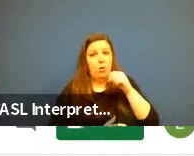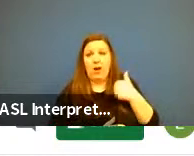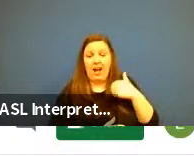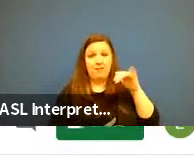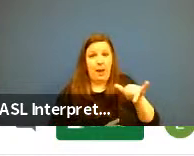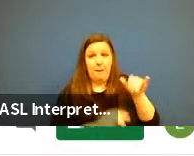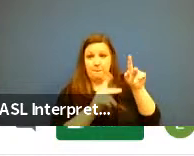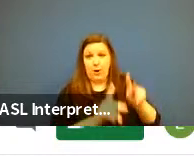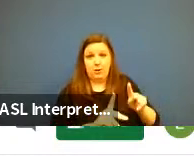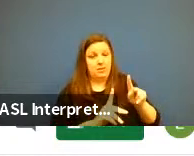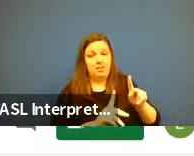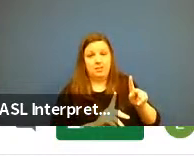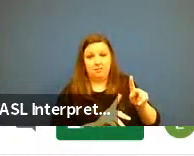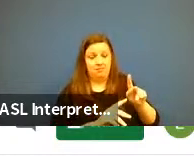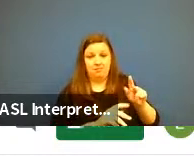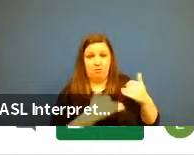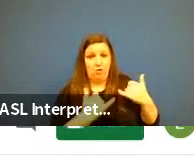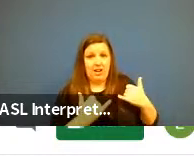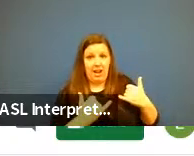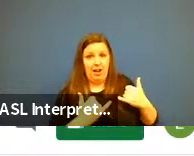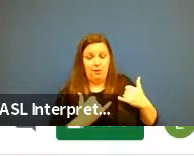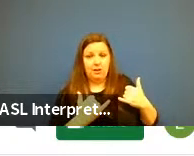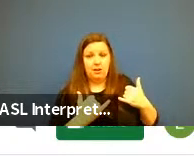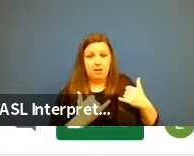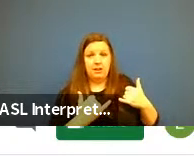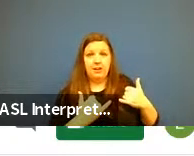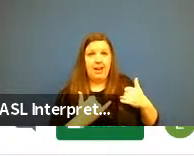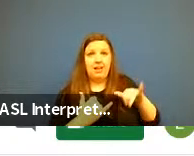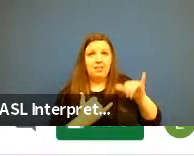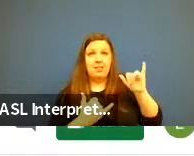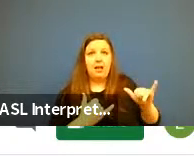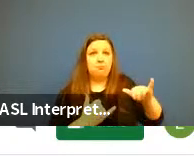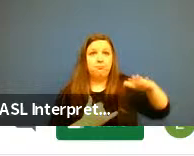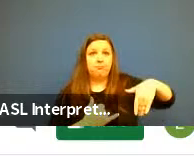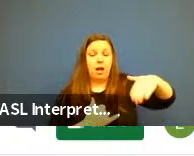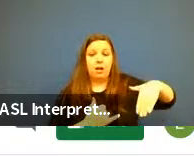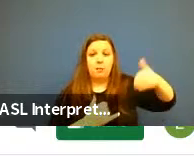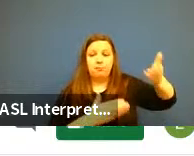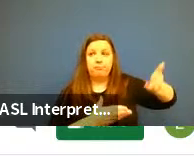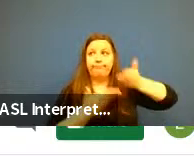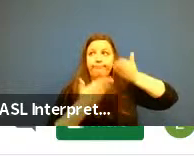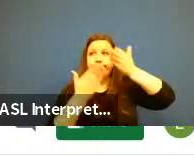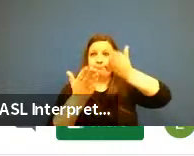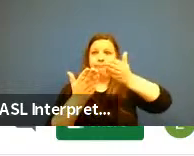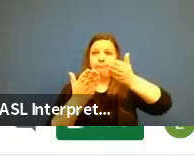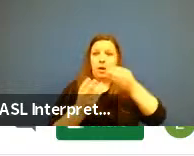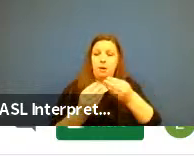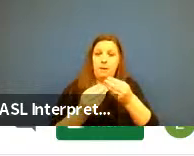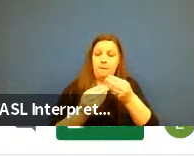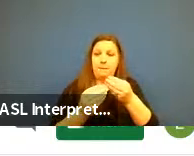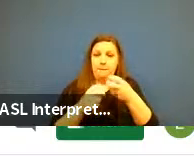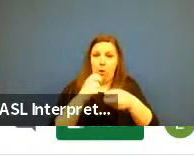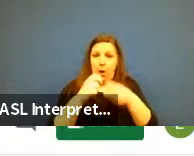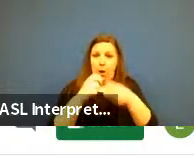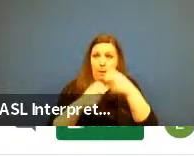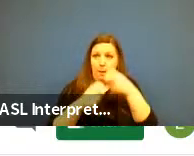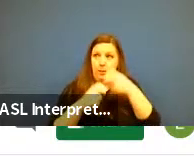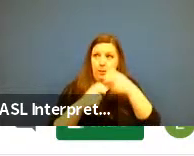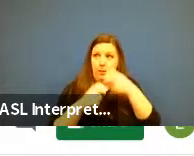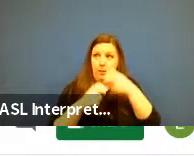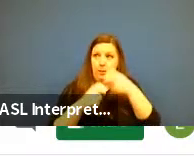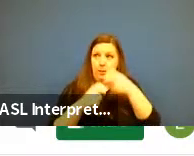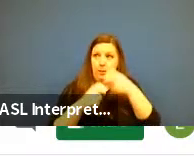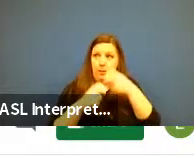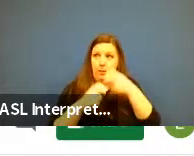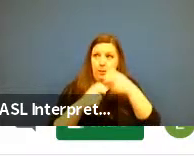it hasn't been raised as an issue, but we would need that. And the same